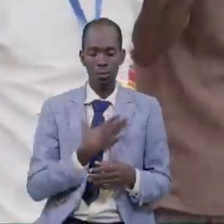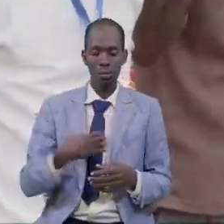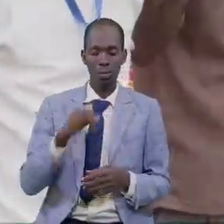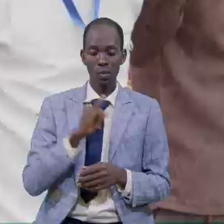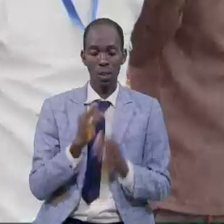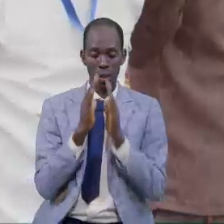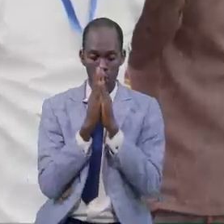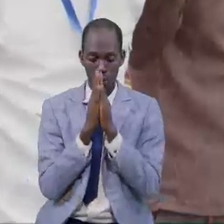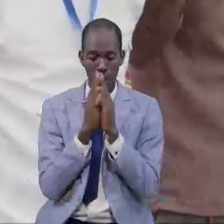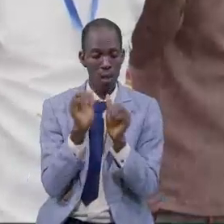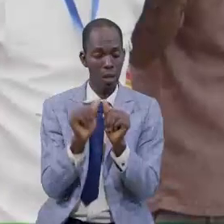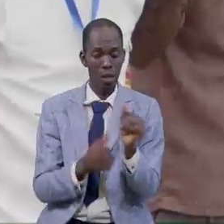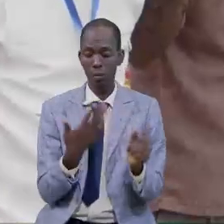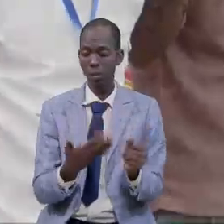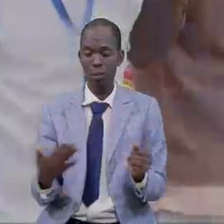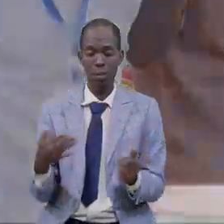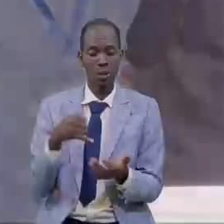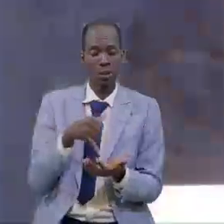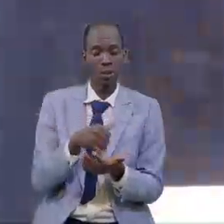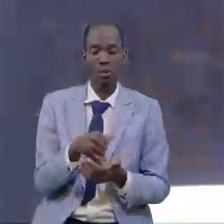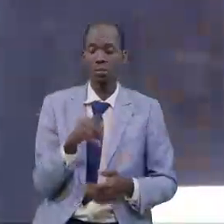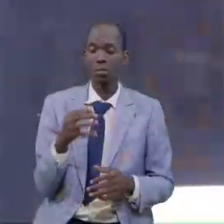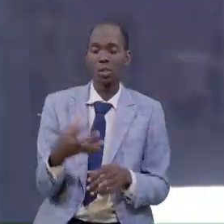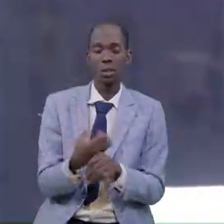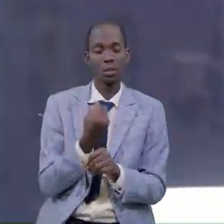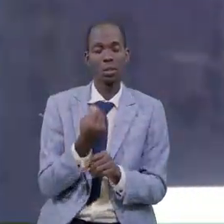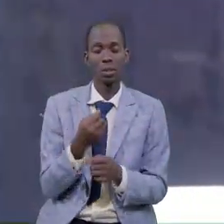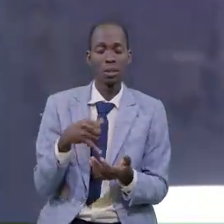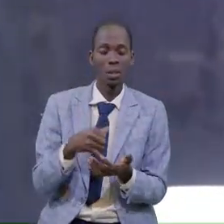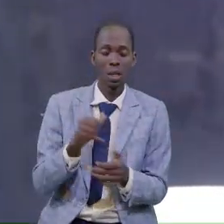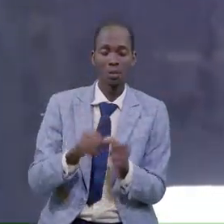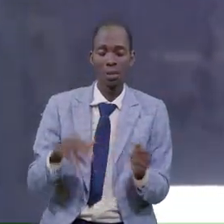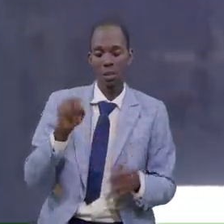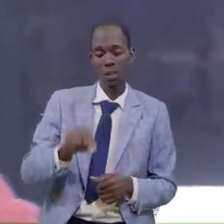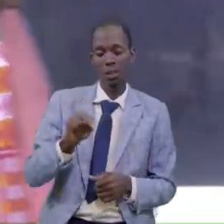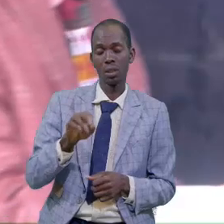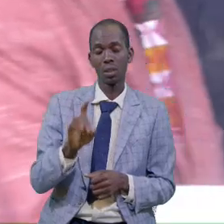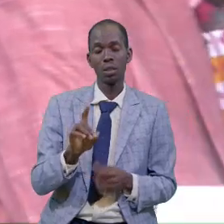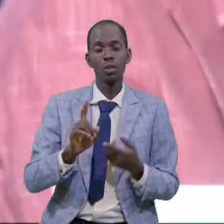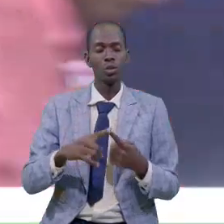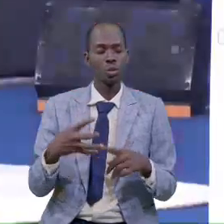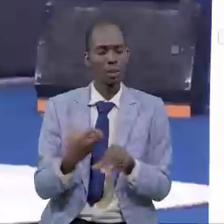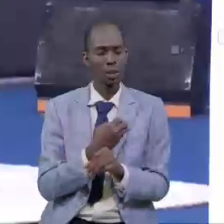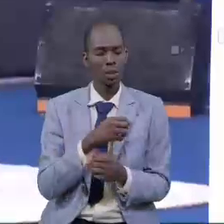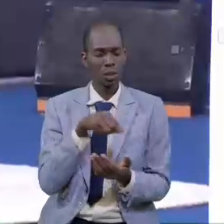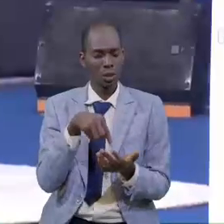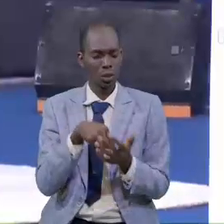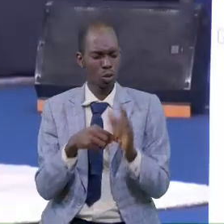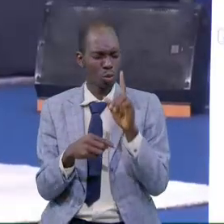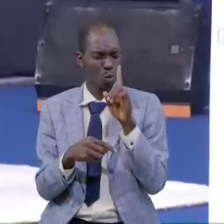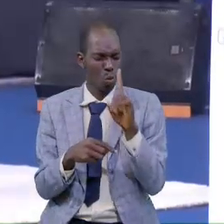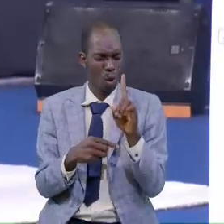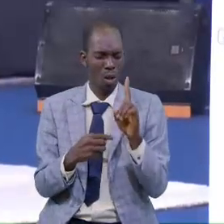it takes to take this one single life and hold